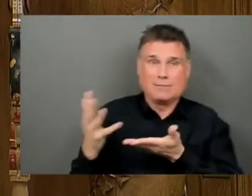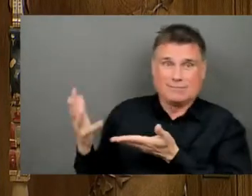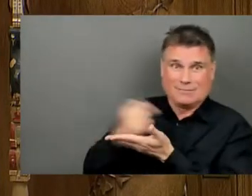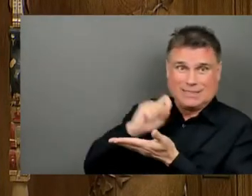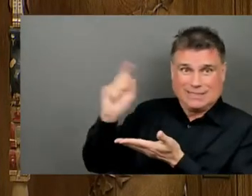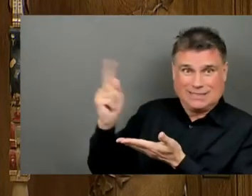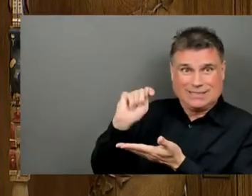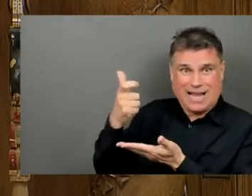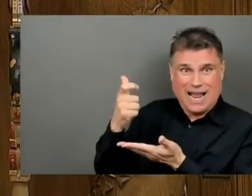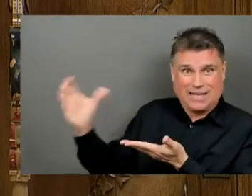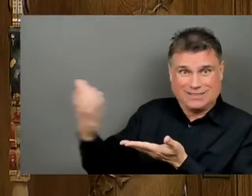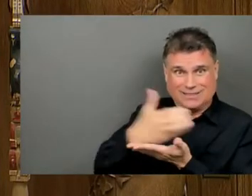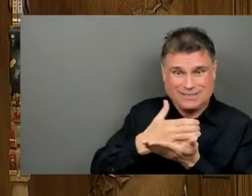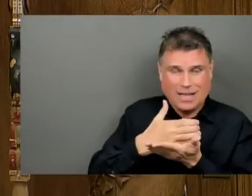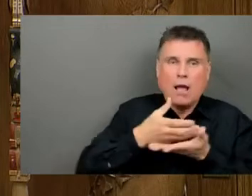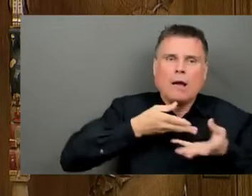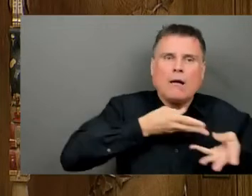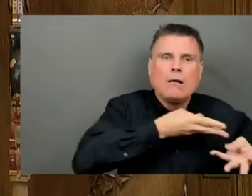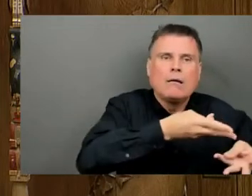Opposition House Leader.